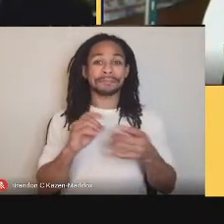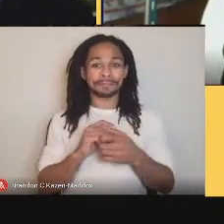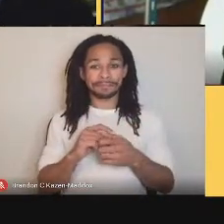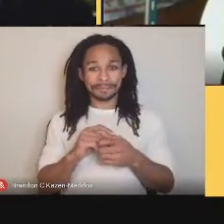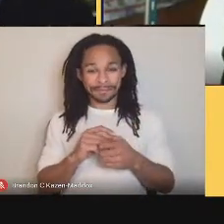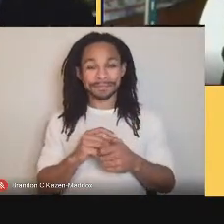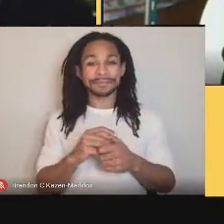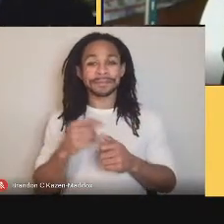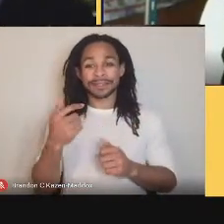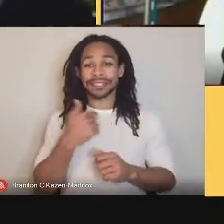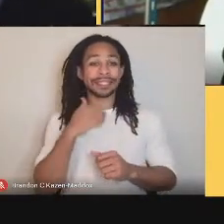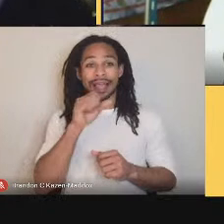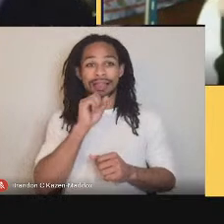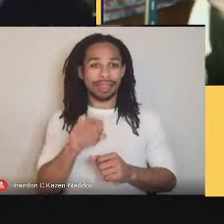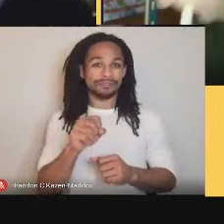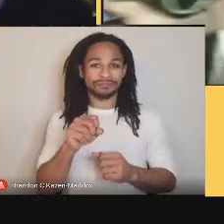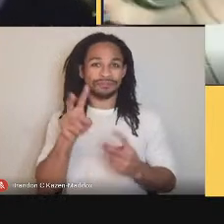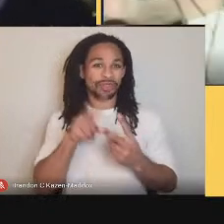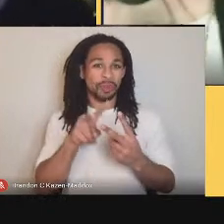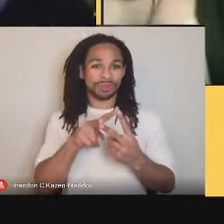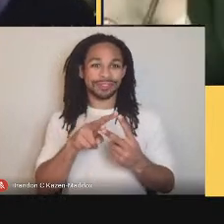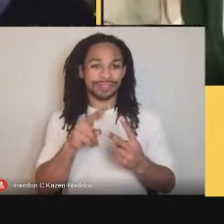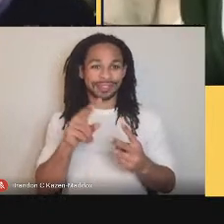I love those theme songs, first of all. They're great.